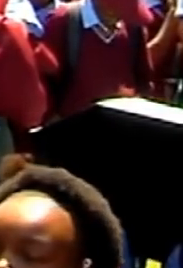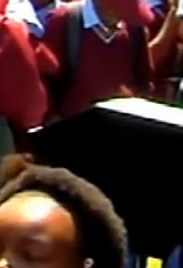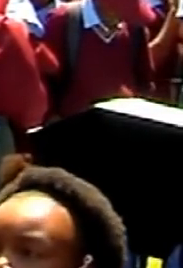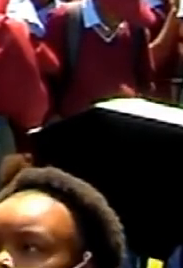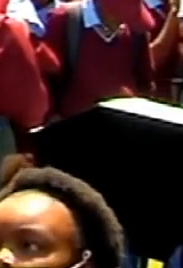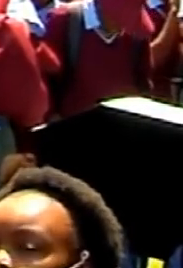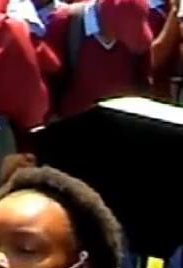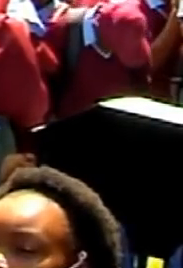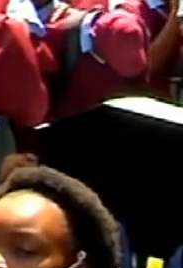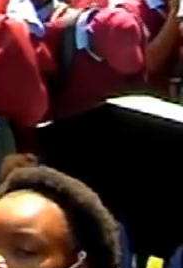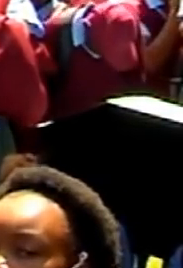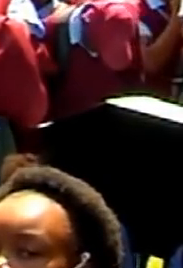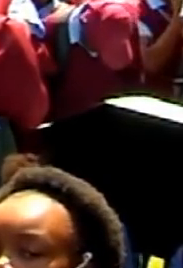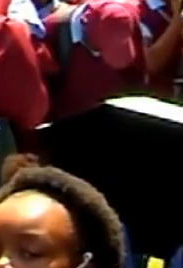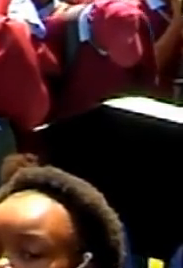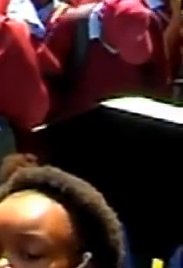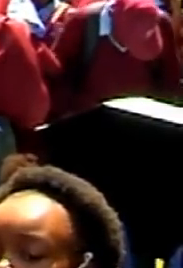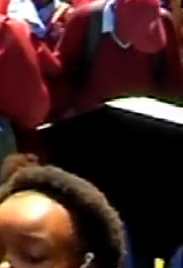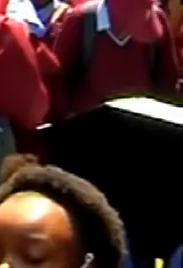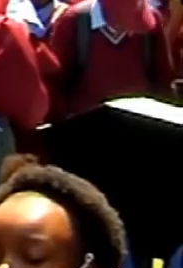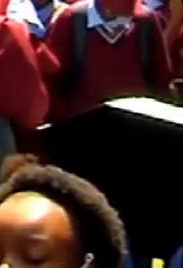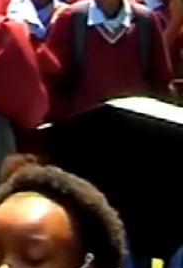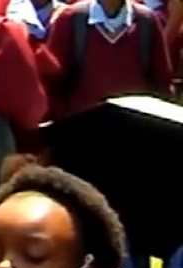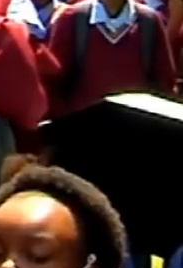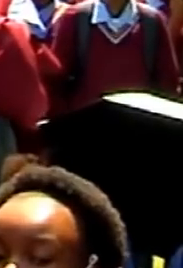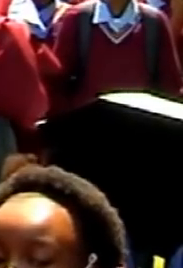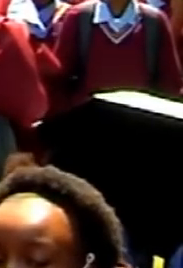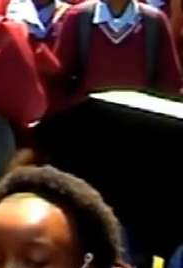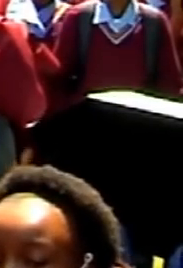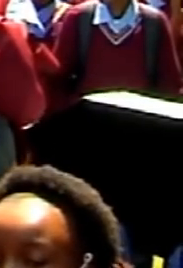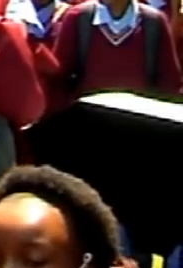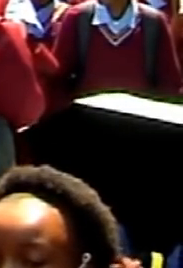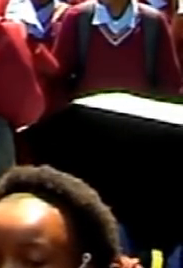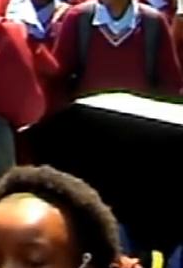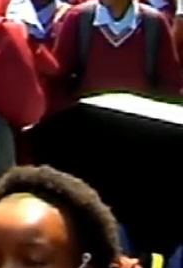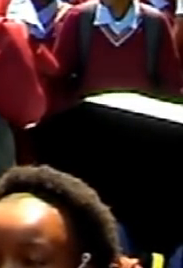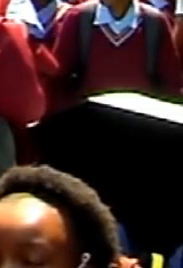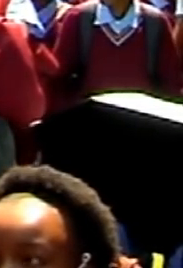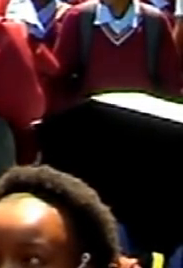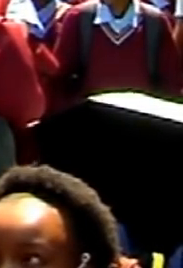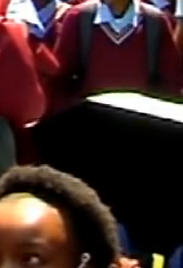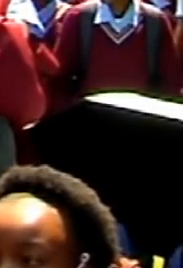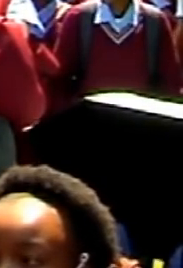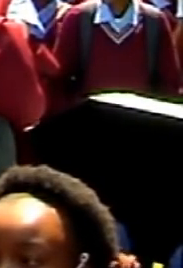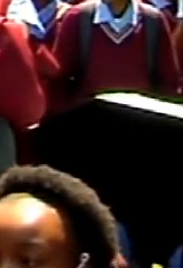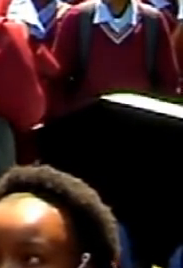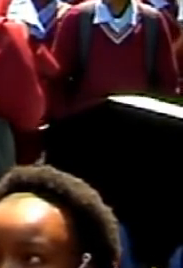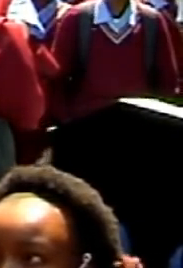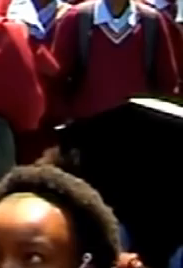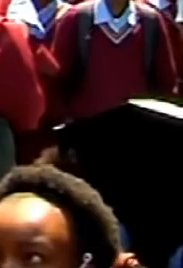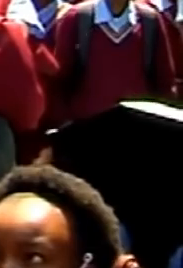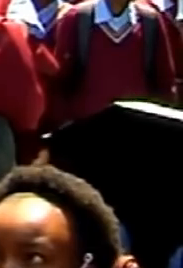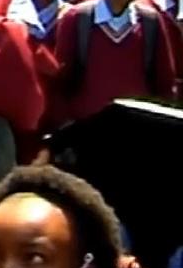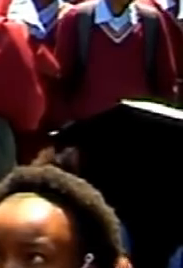are processes that need to be followed and be protected. Are we together? So all the issues that we've raised,